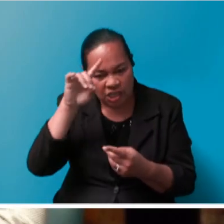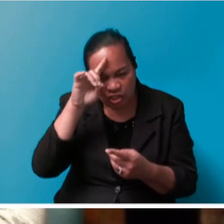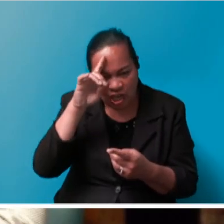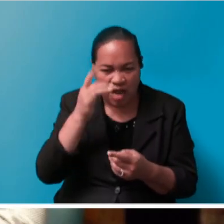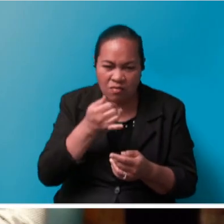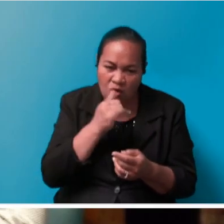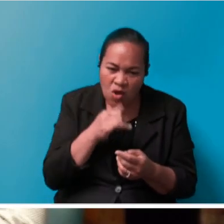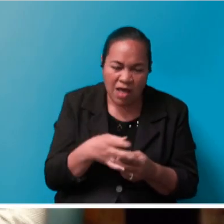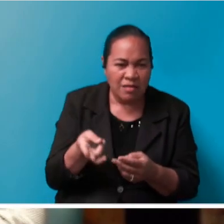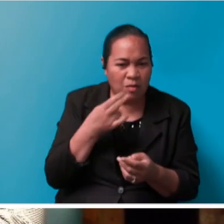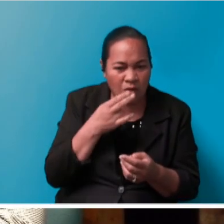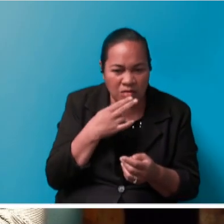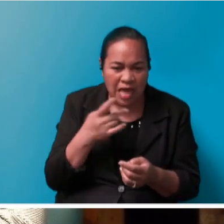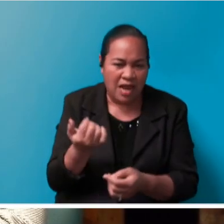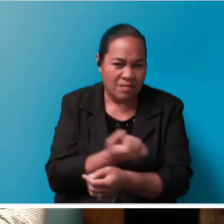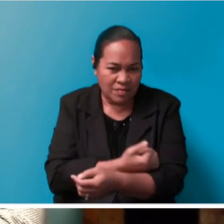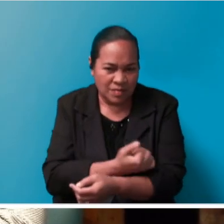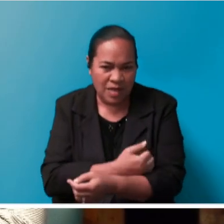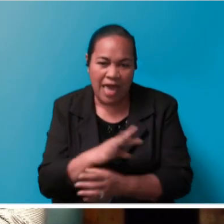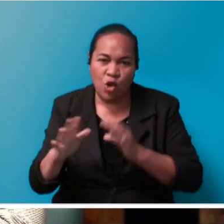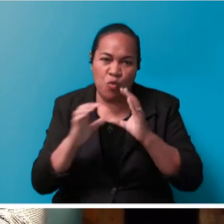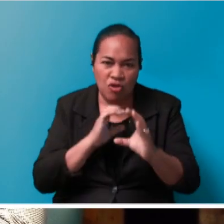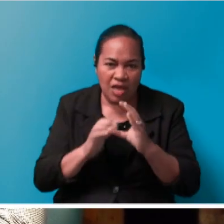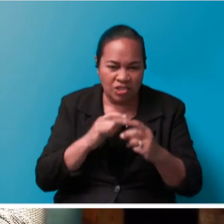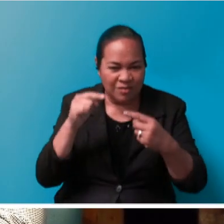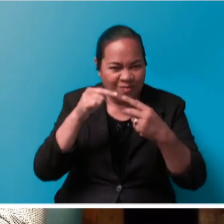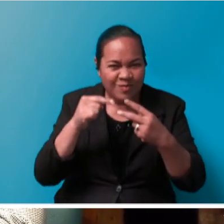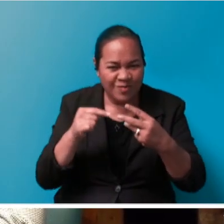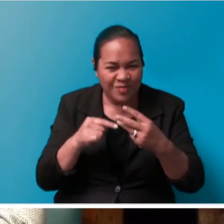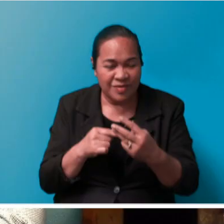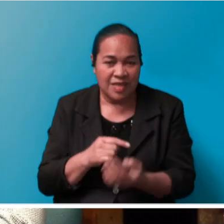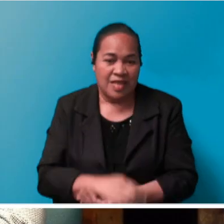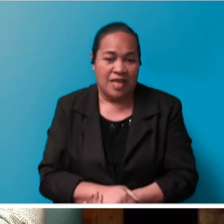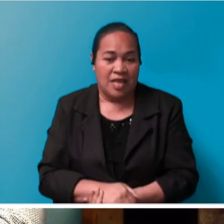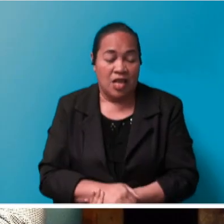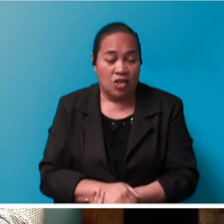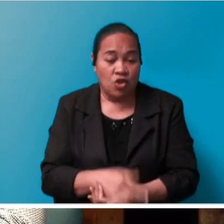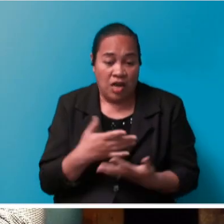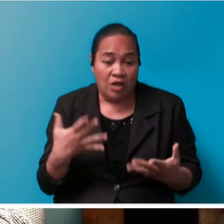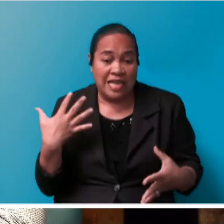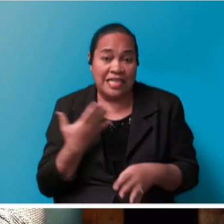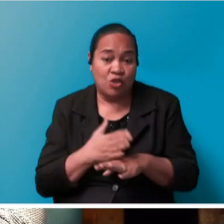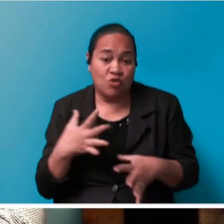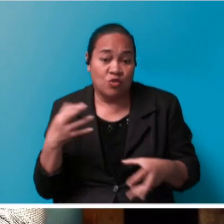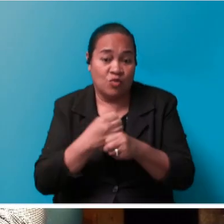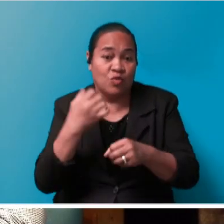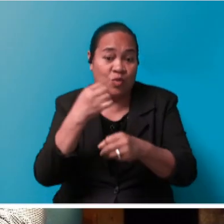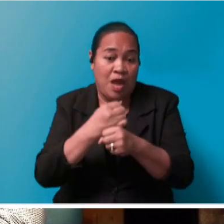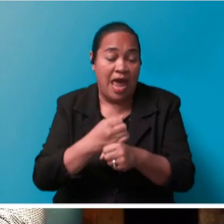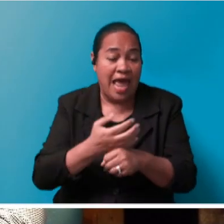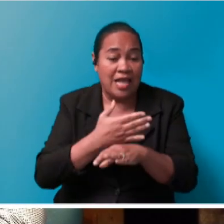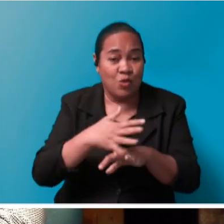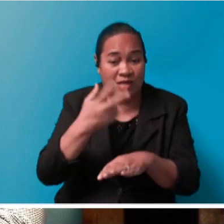tobacco, narcotics, and the communication categories. So under the updated 2019 base year,